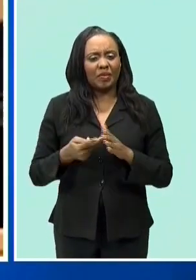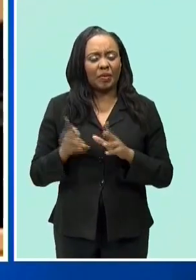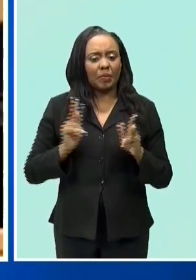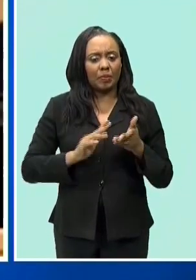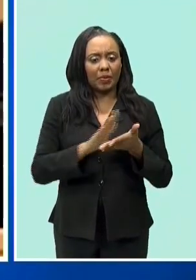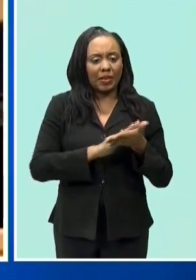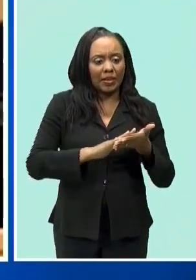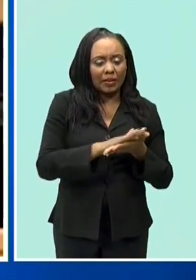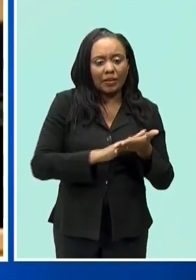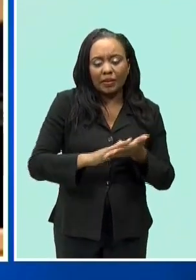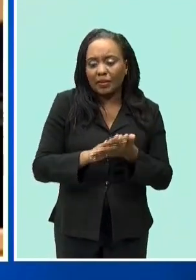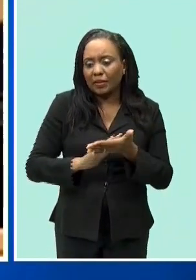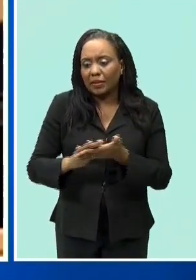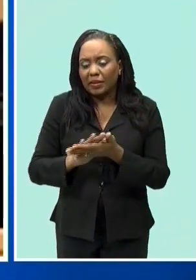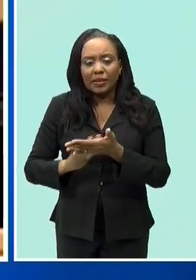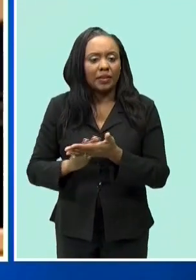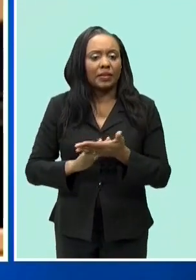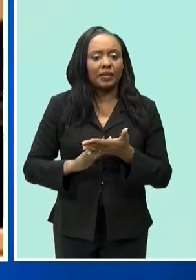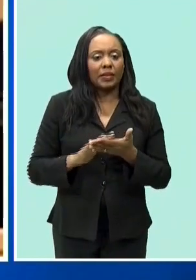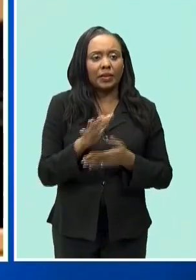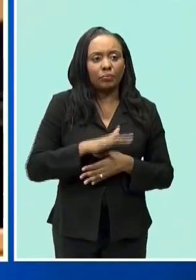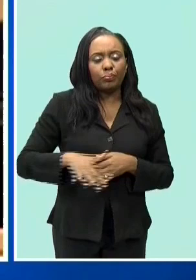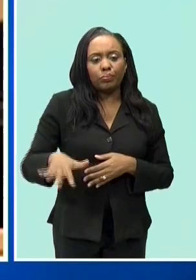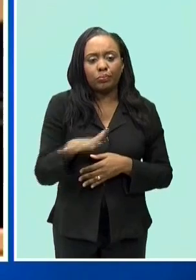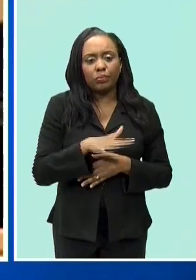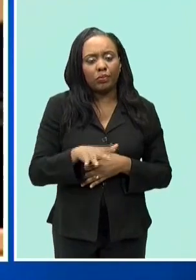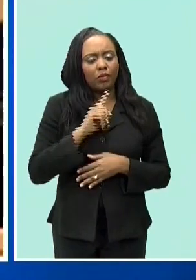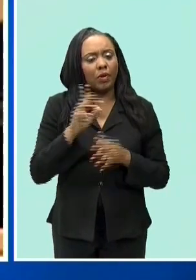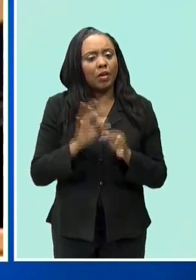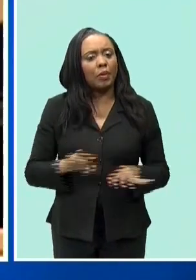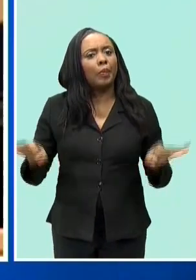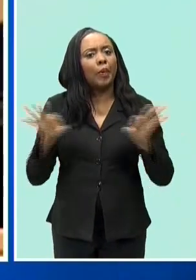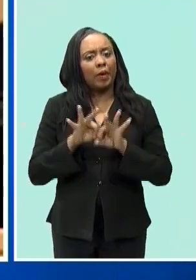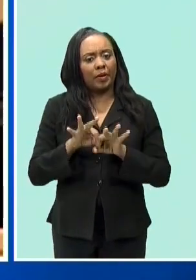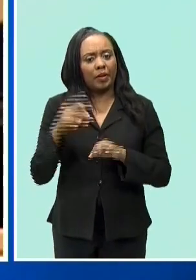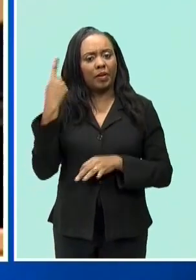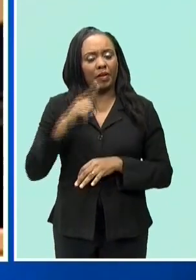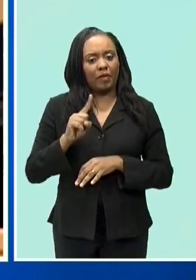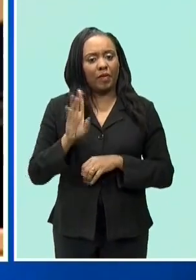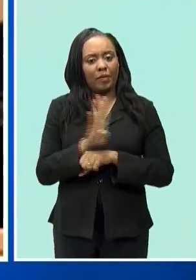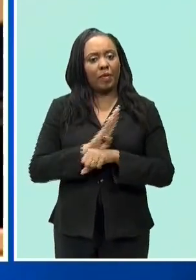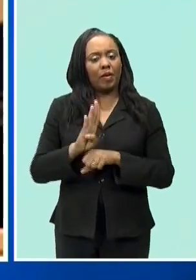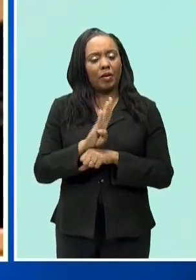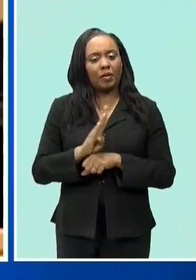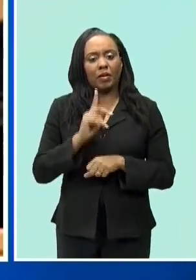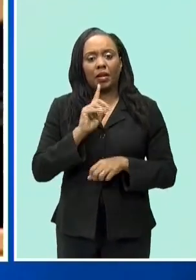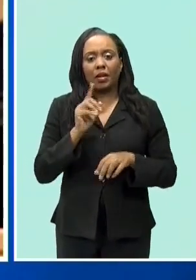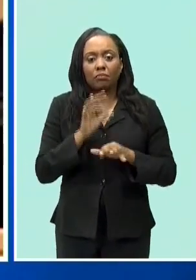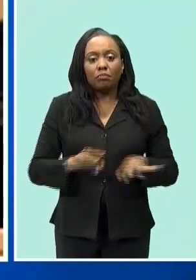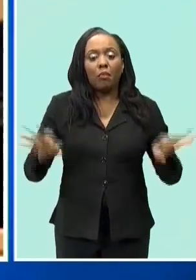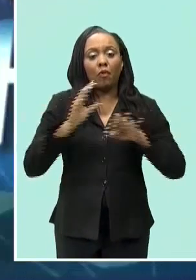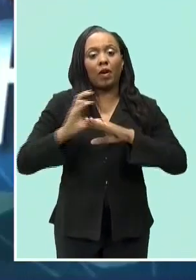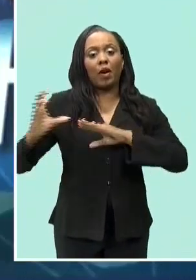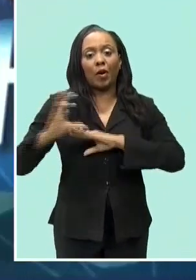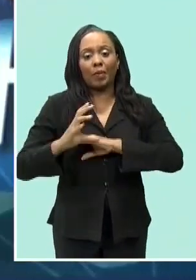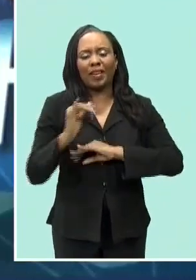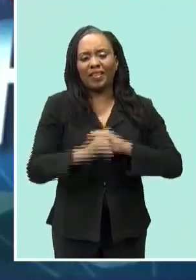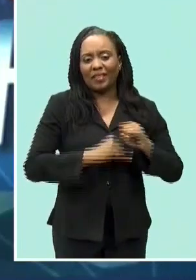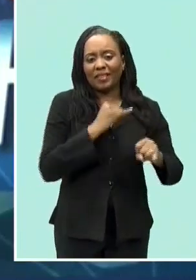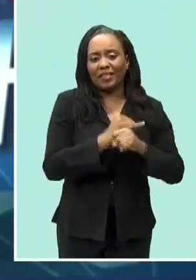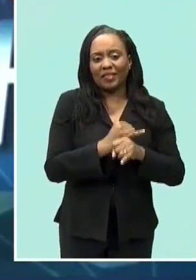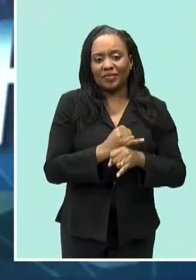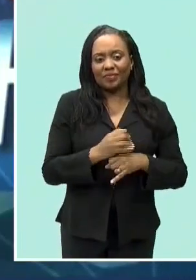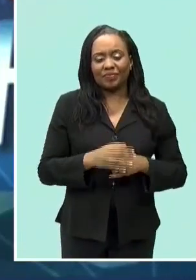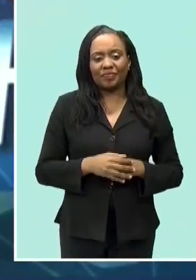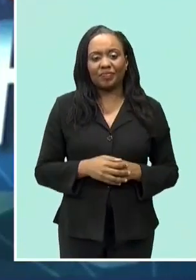significant contributions not only to our own country, but indeed to regional and international affairs.